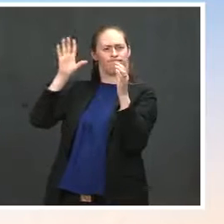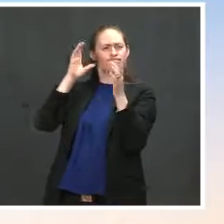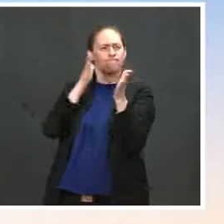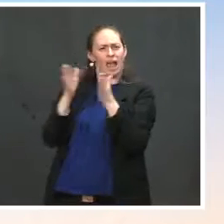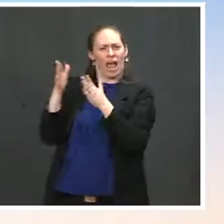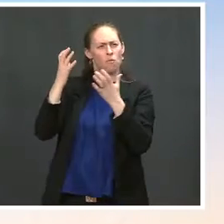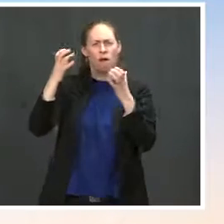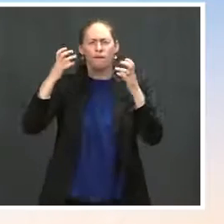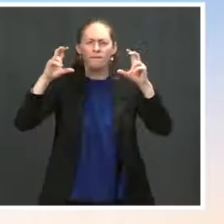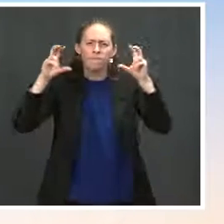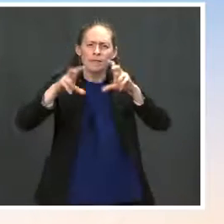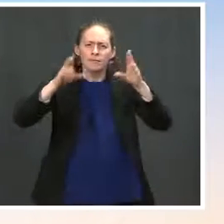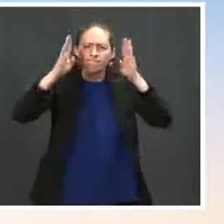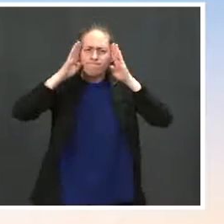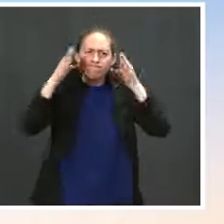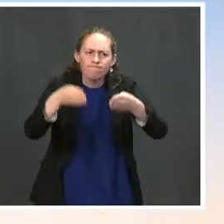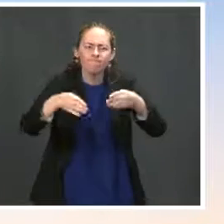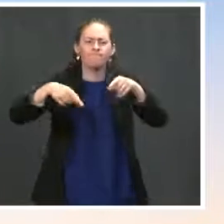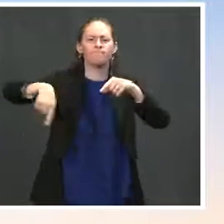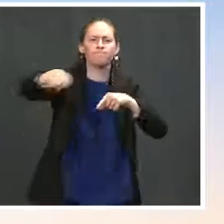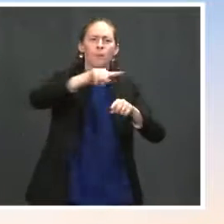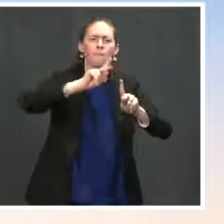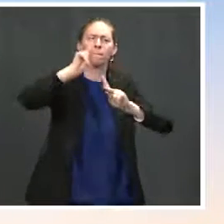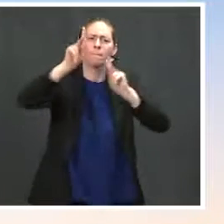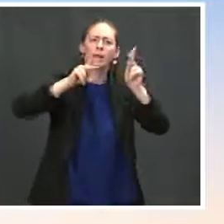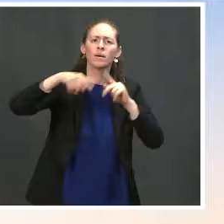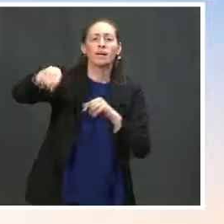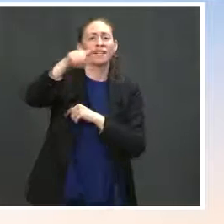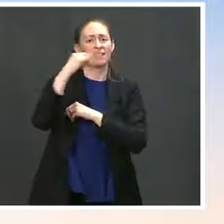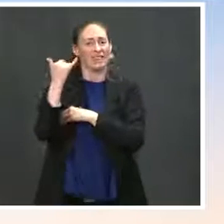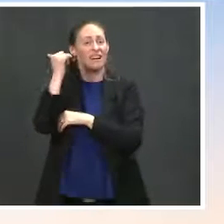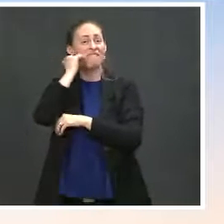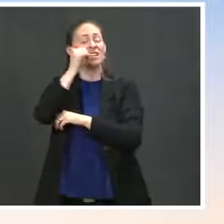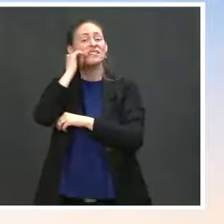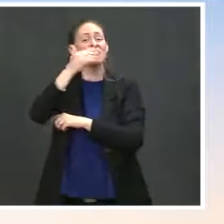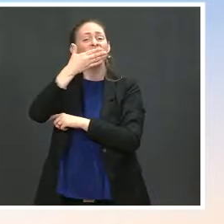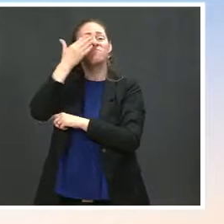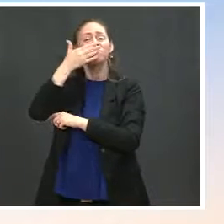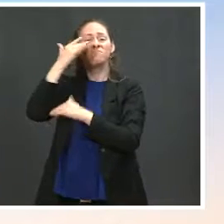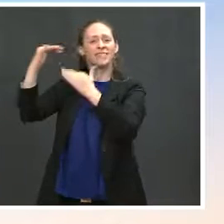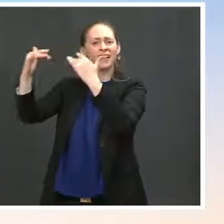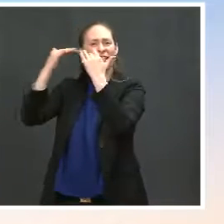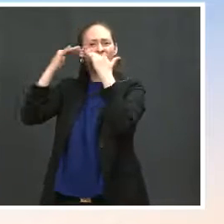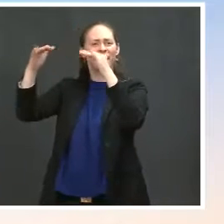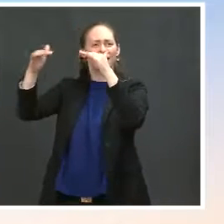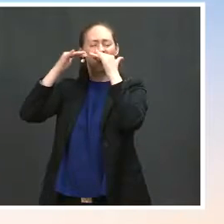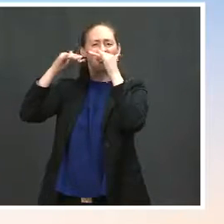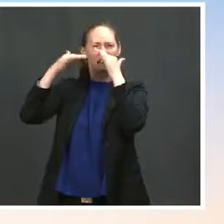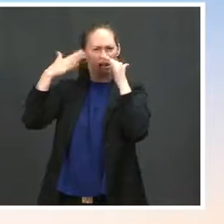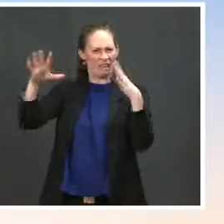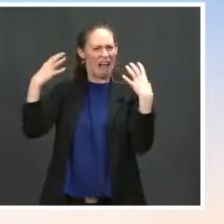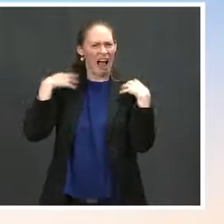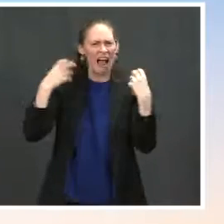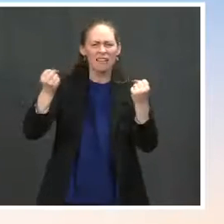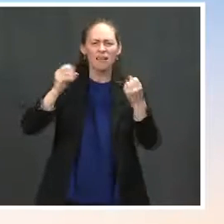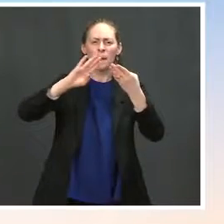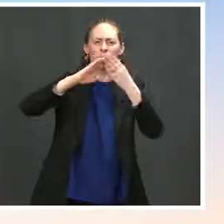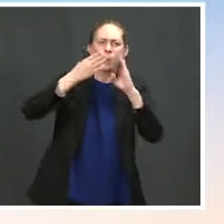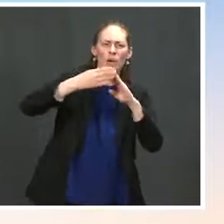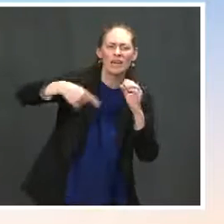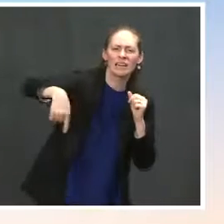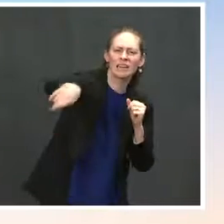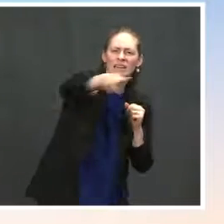people, on the air they breathe, and on their health, on the strength of their communities and environmental justice, on